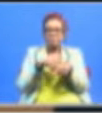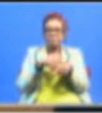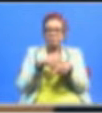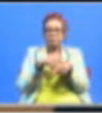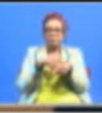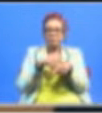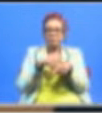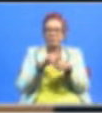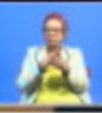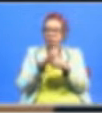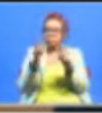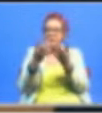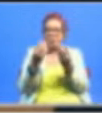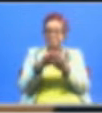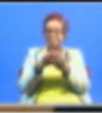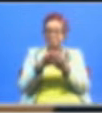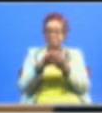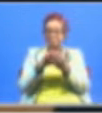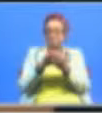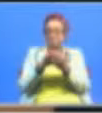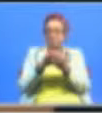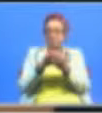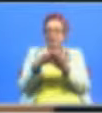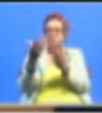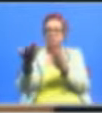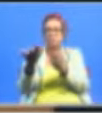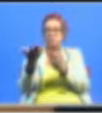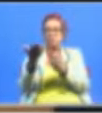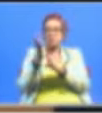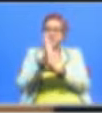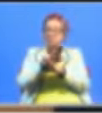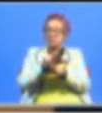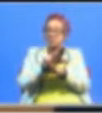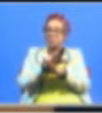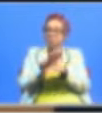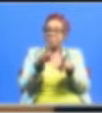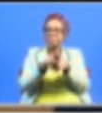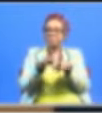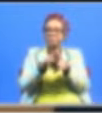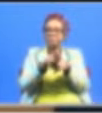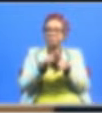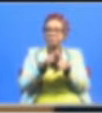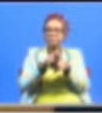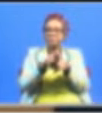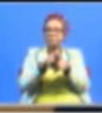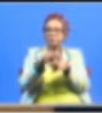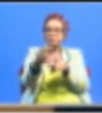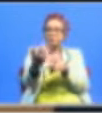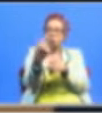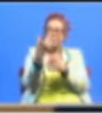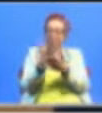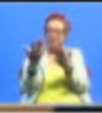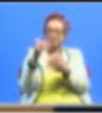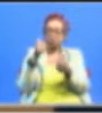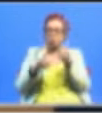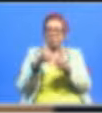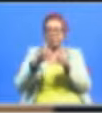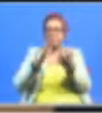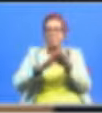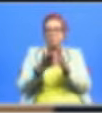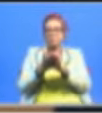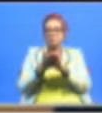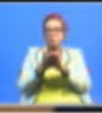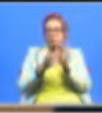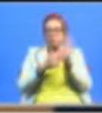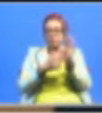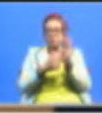not easy to liquidate. Not easy to liquidate, so there's a liquidity turns. And also, the one thing that has become, for example,